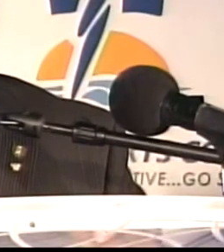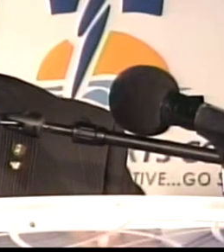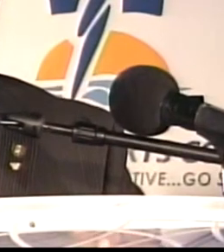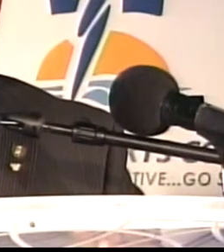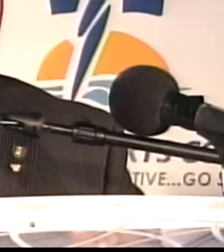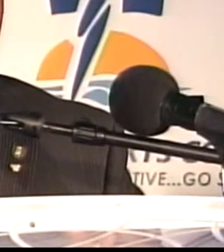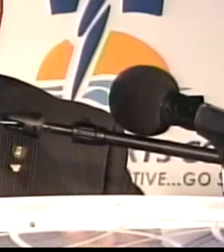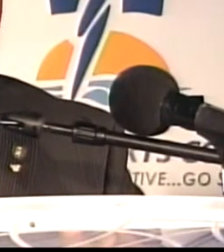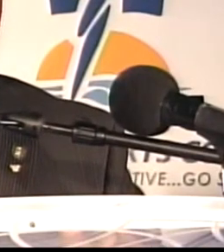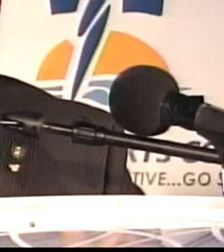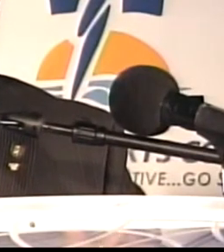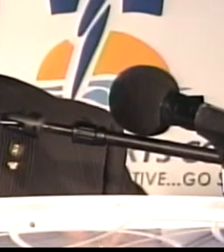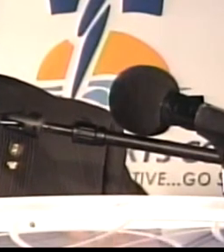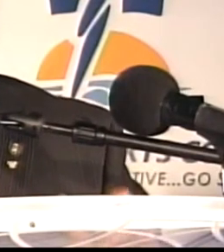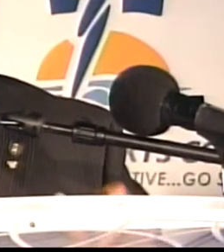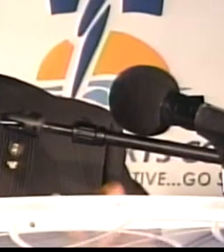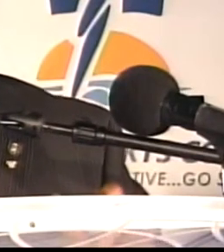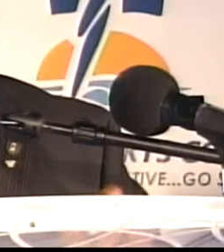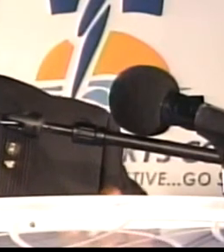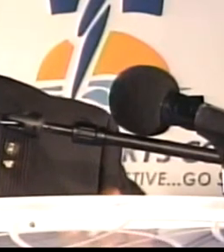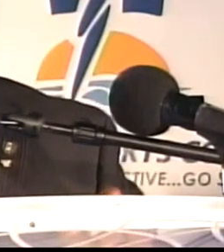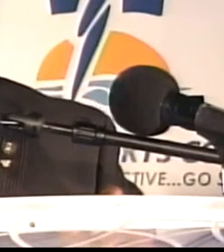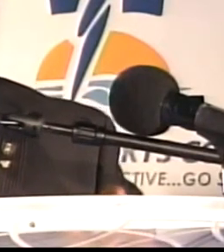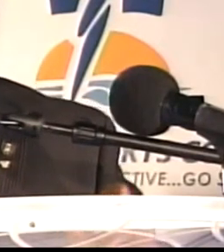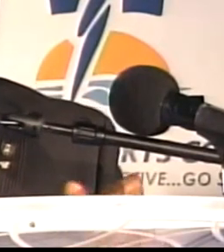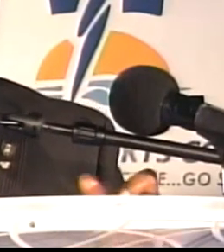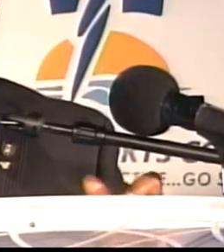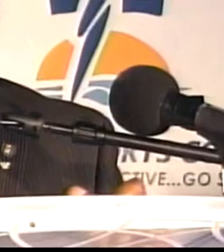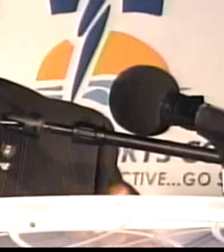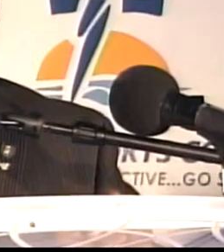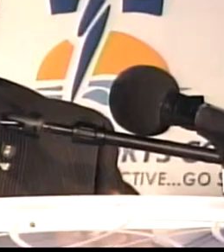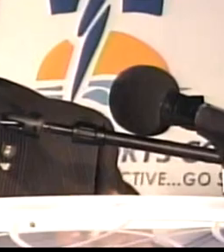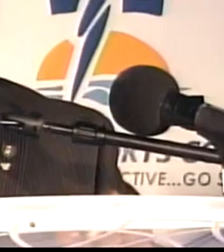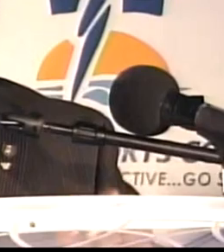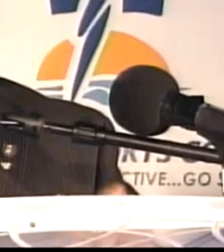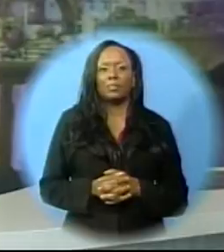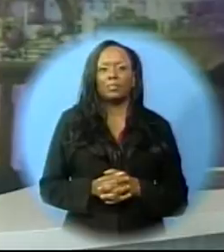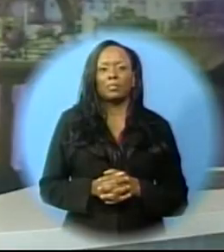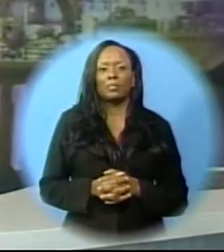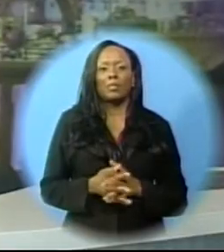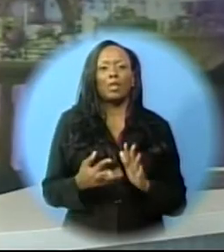excellence. So in a big way, we continue to be craftsmen of our fate.